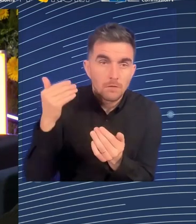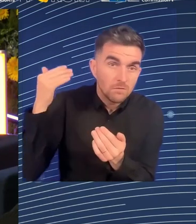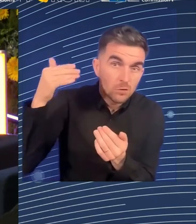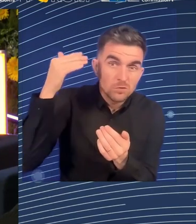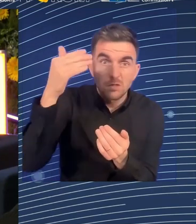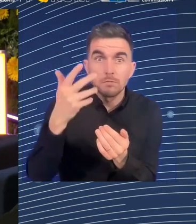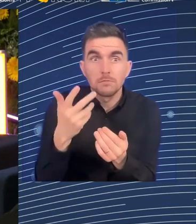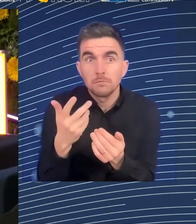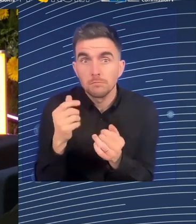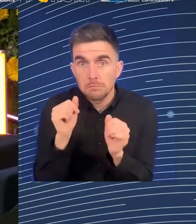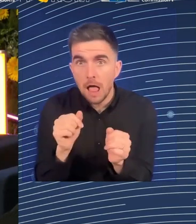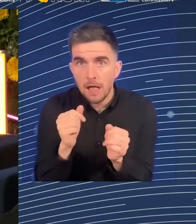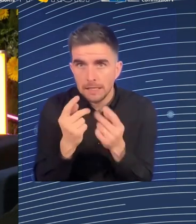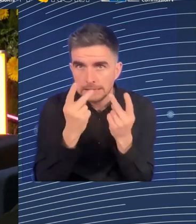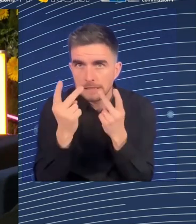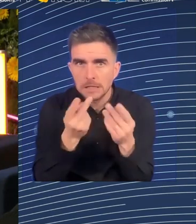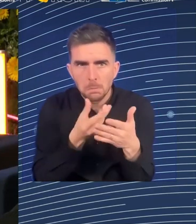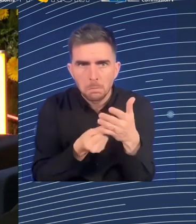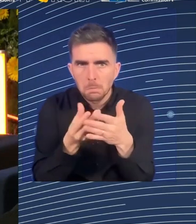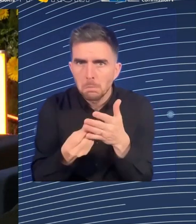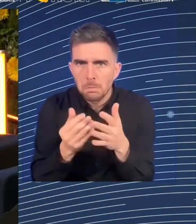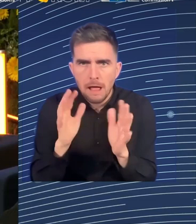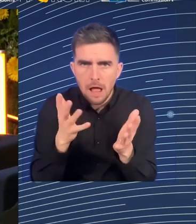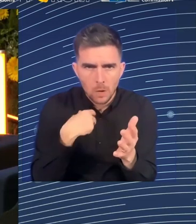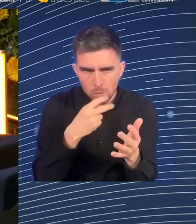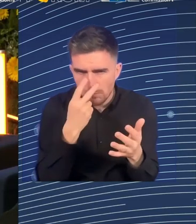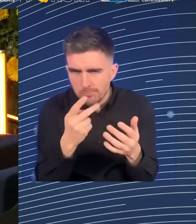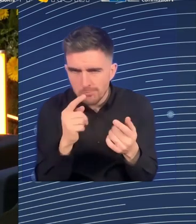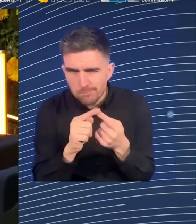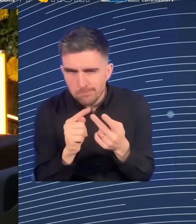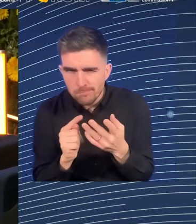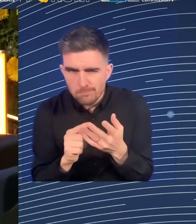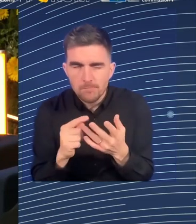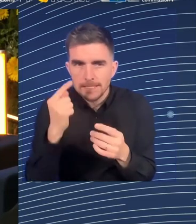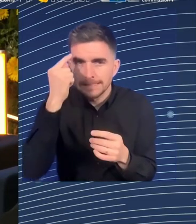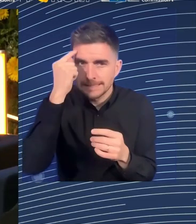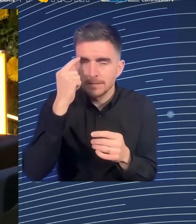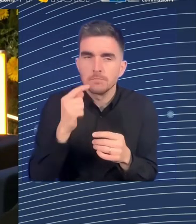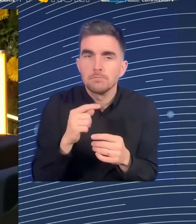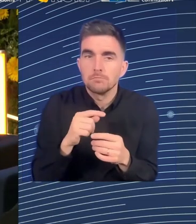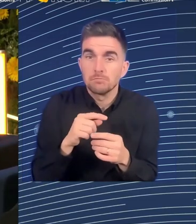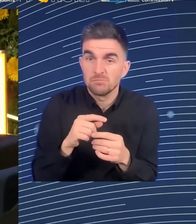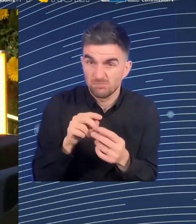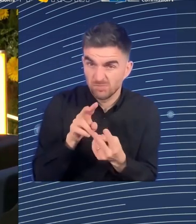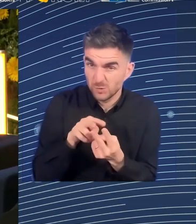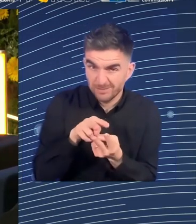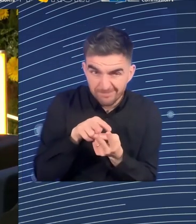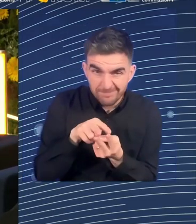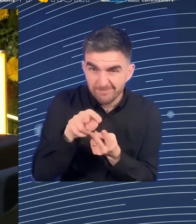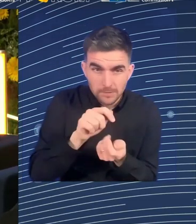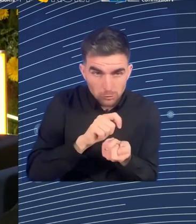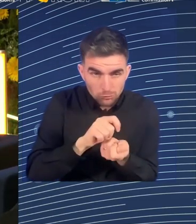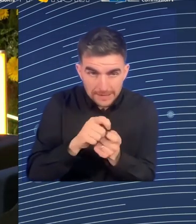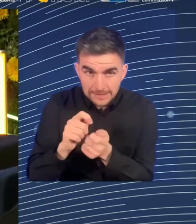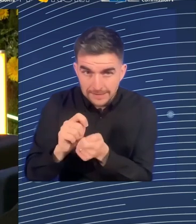would be your three key messages to policymakers and maybe to